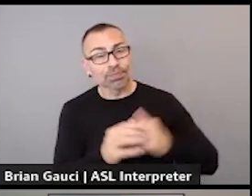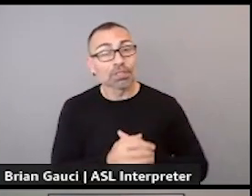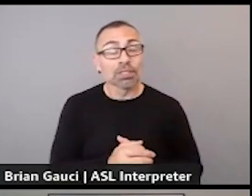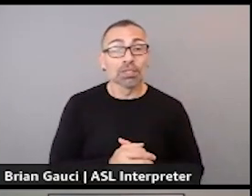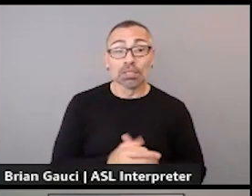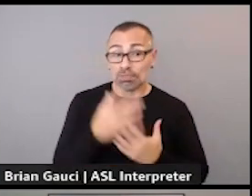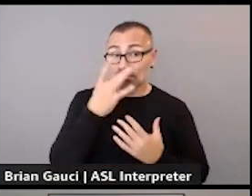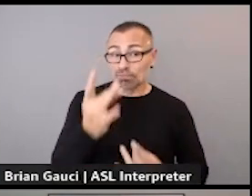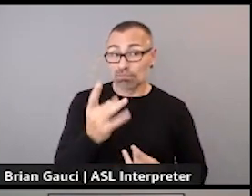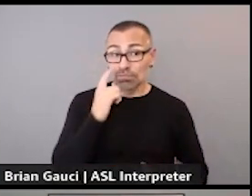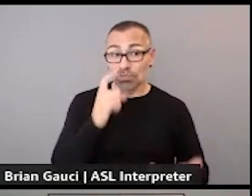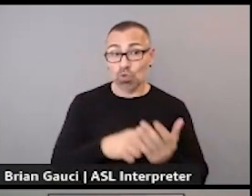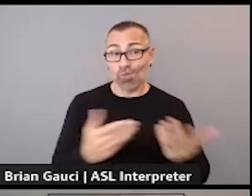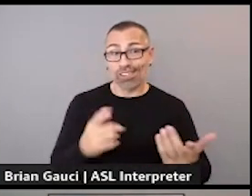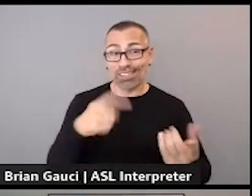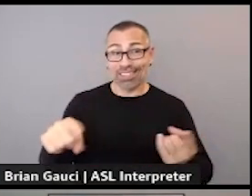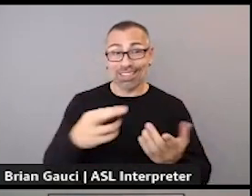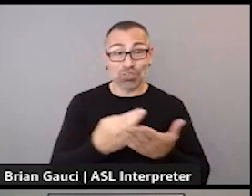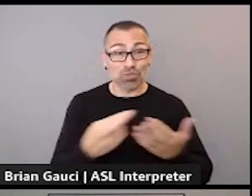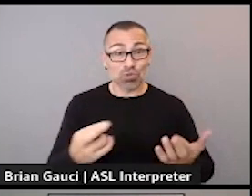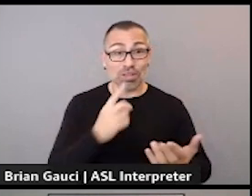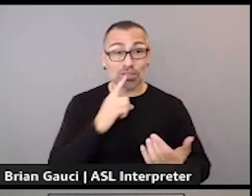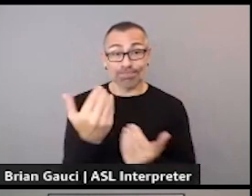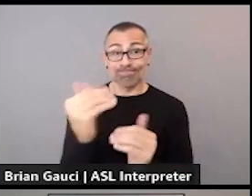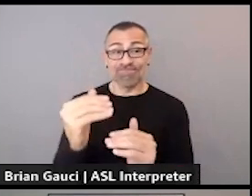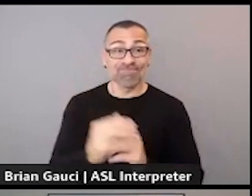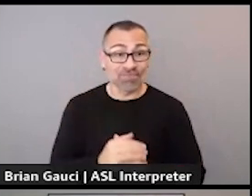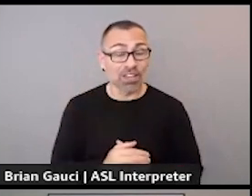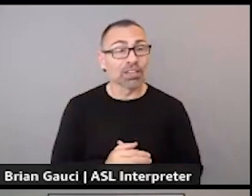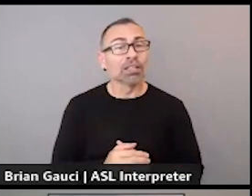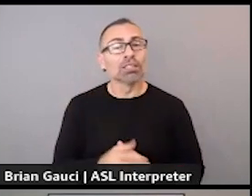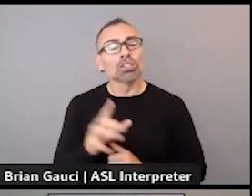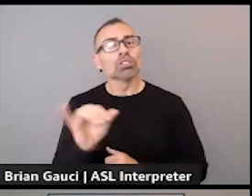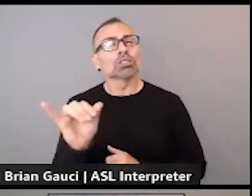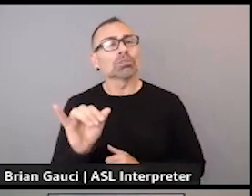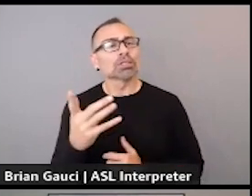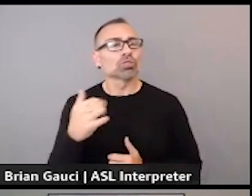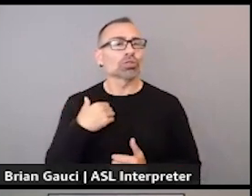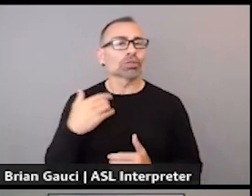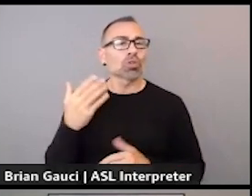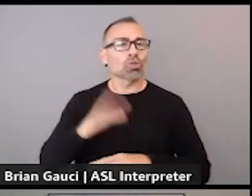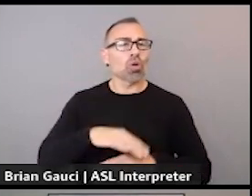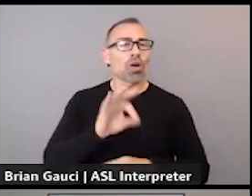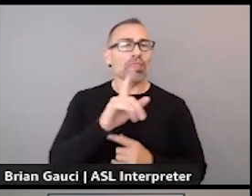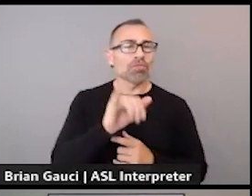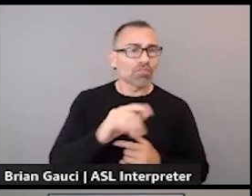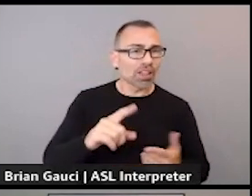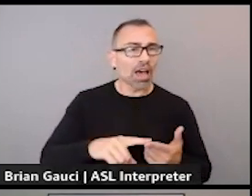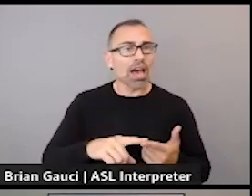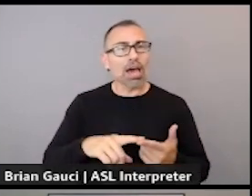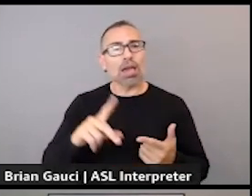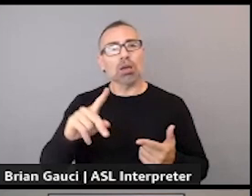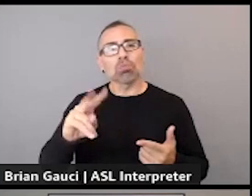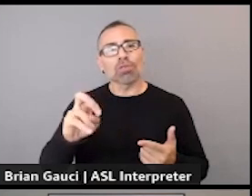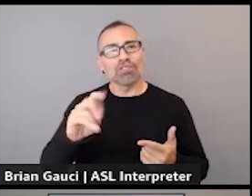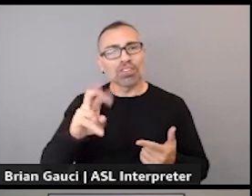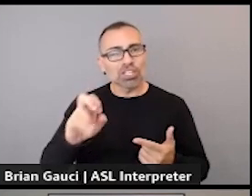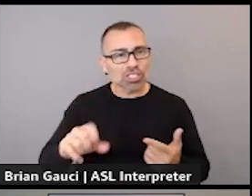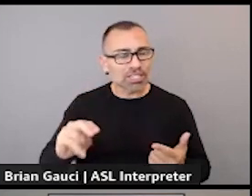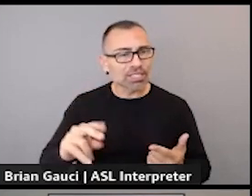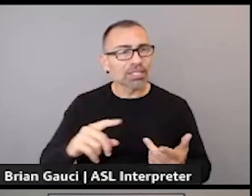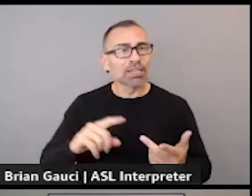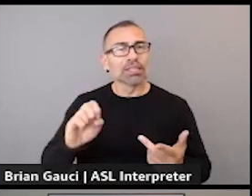these computers essentially cool down the device to a very low temperature to essentially get some of those quantum physics properties that Jordan